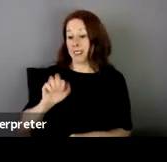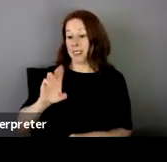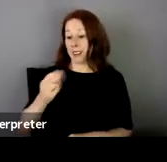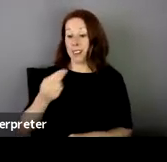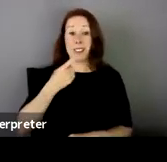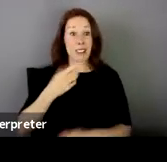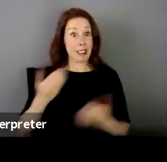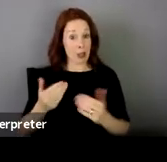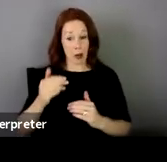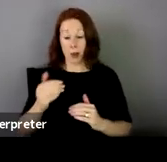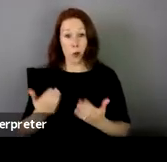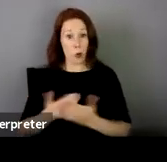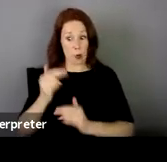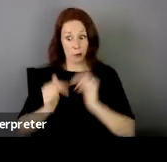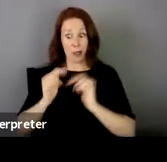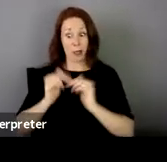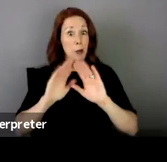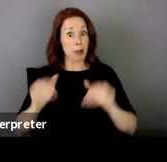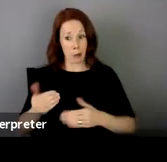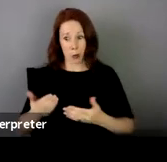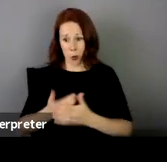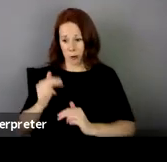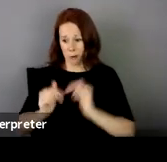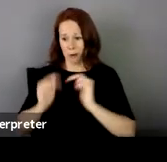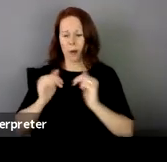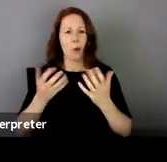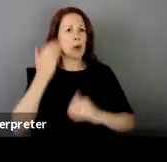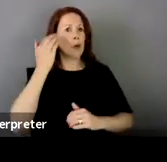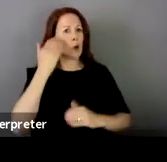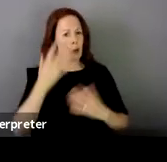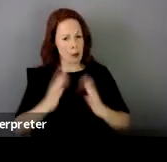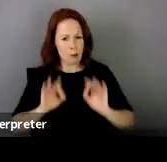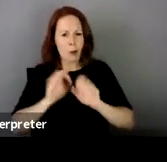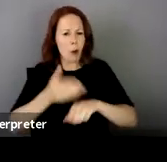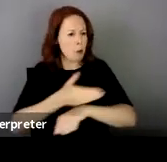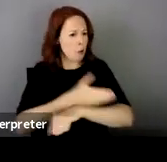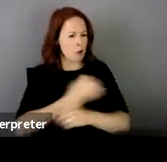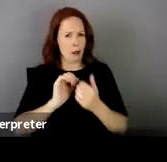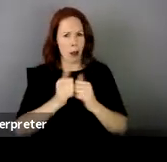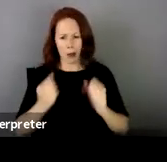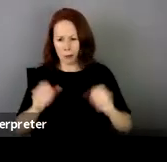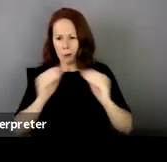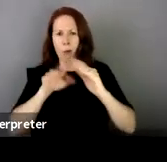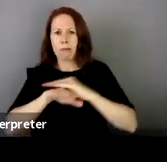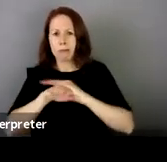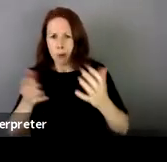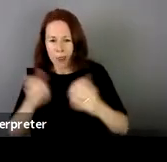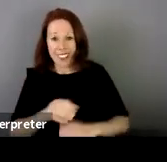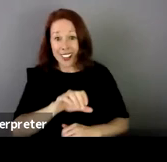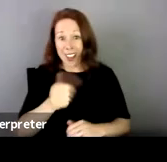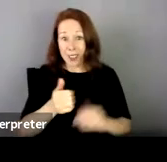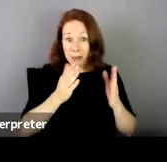building, Sarah, that's awesome. Jude is an amateur curator, just finishing a degree at UVic and wants to learn more